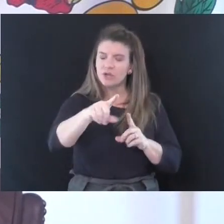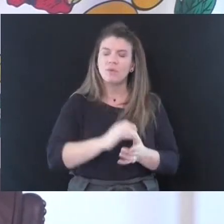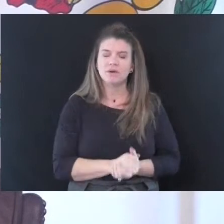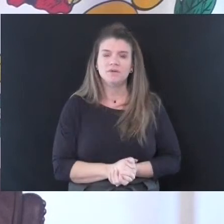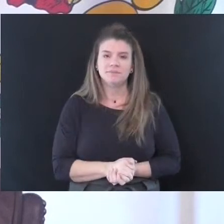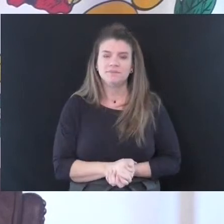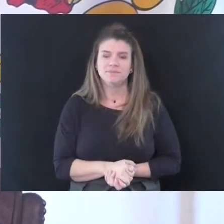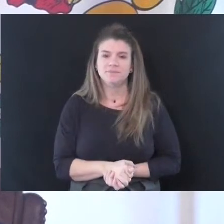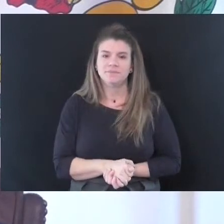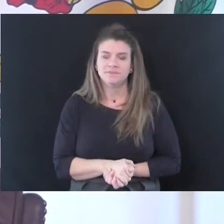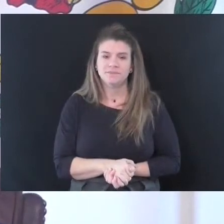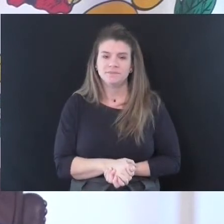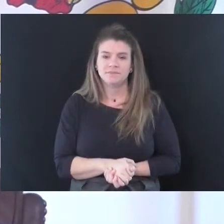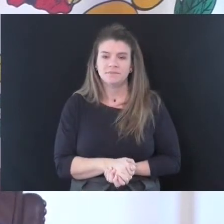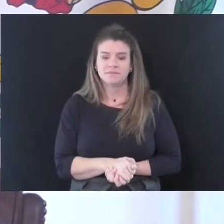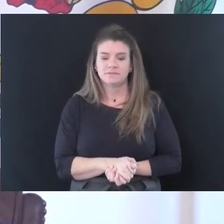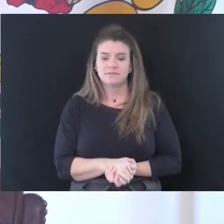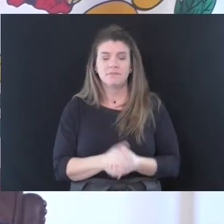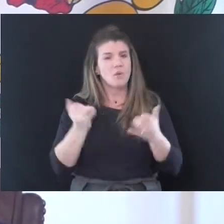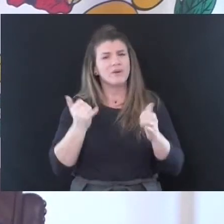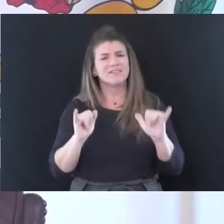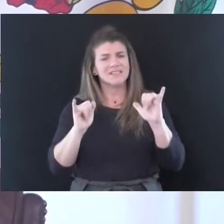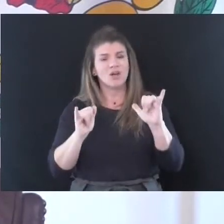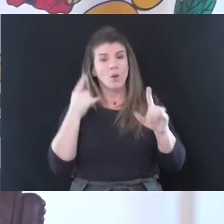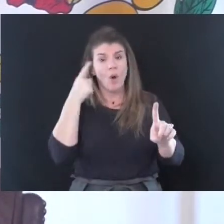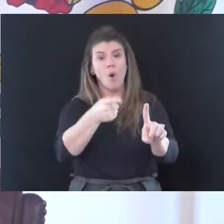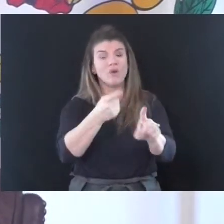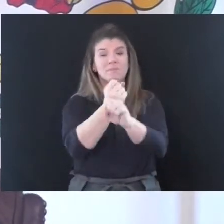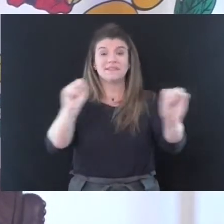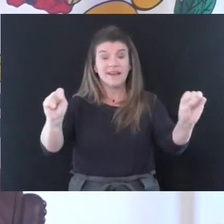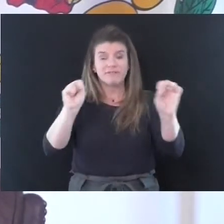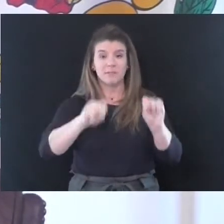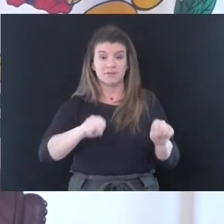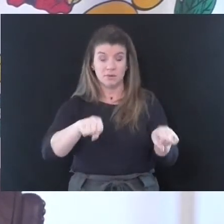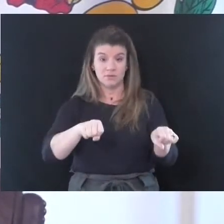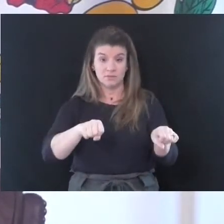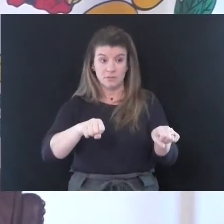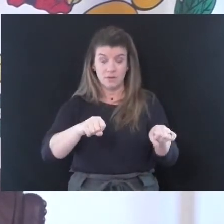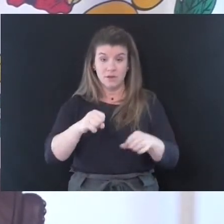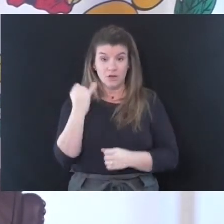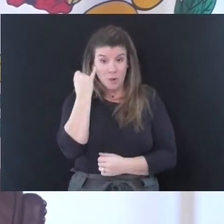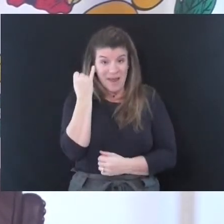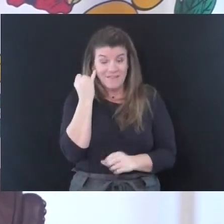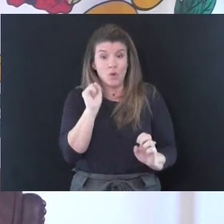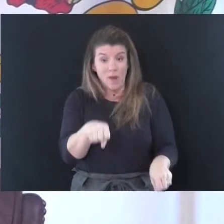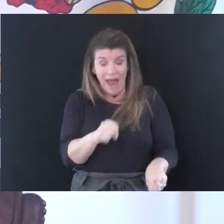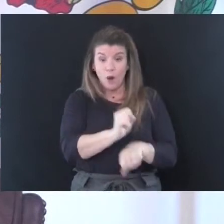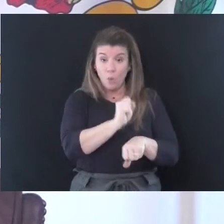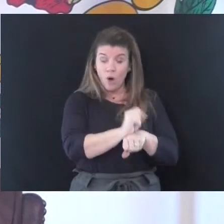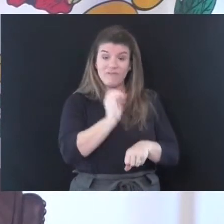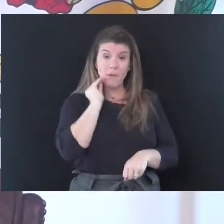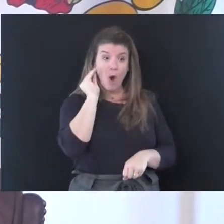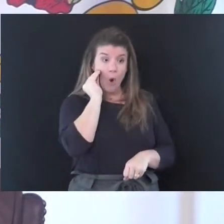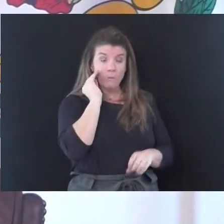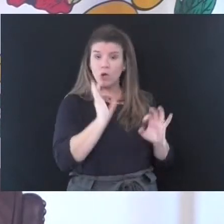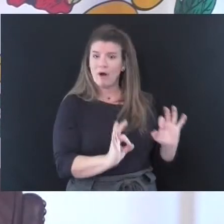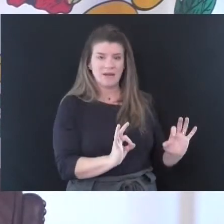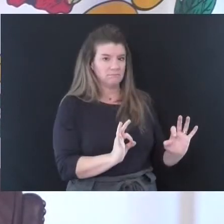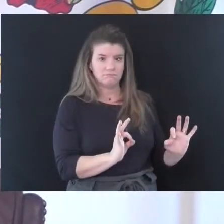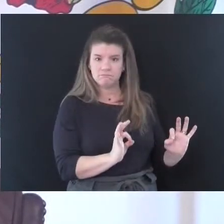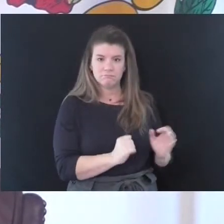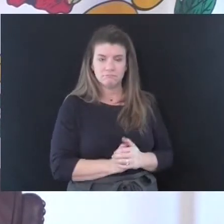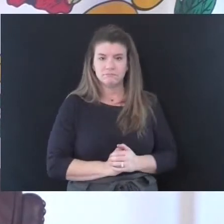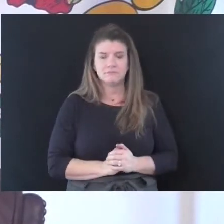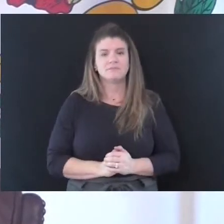but we still want to be as safe as possible, and if we can get the work done from home, that's good too.